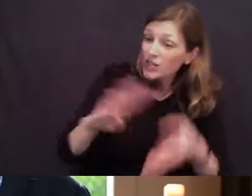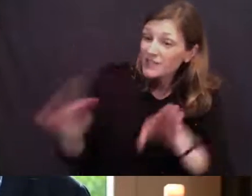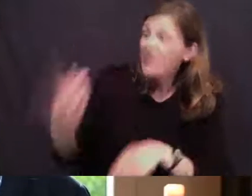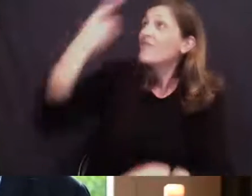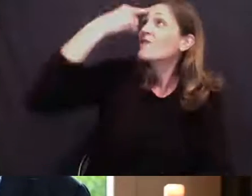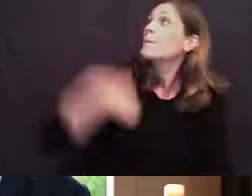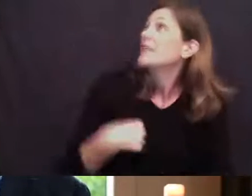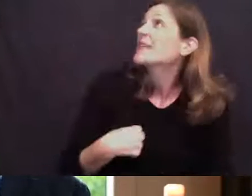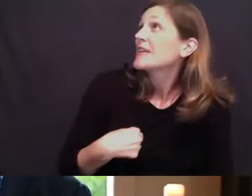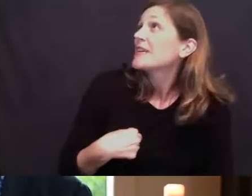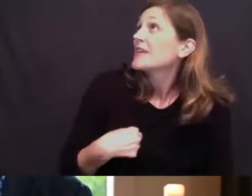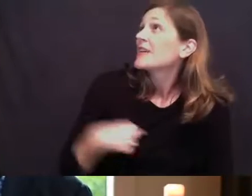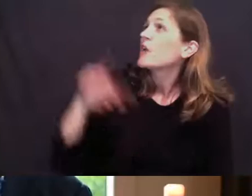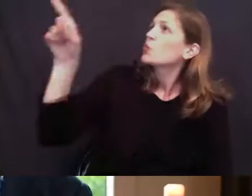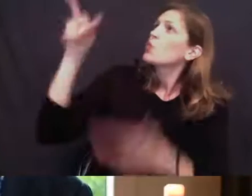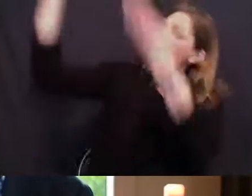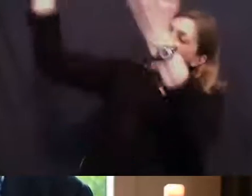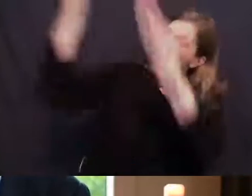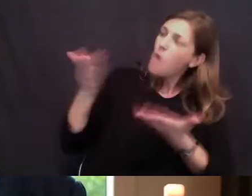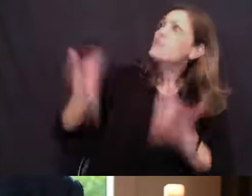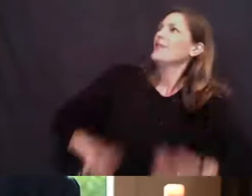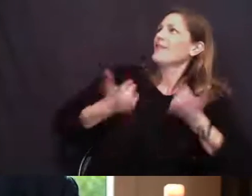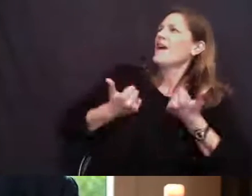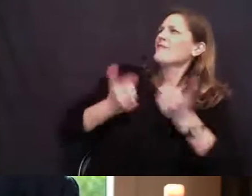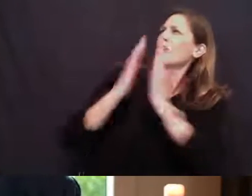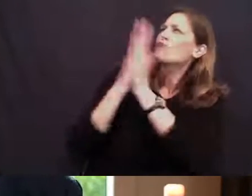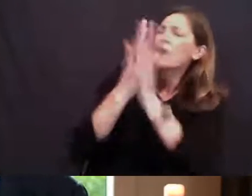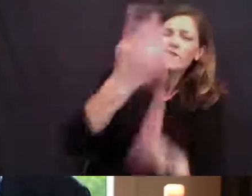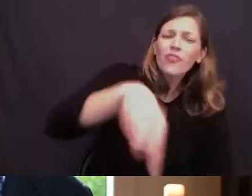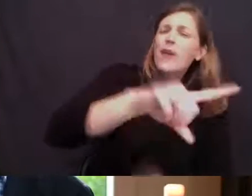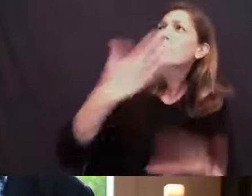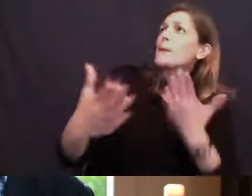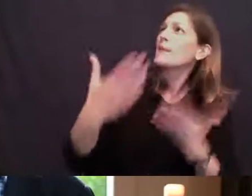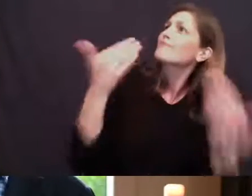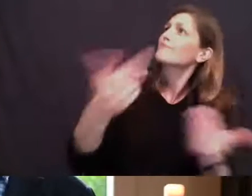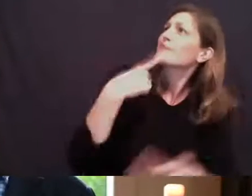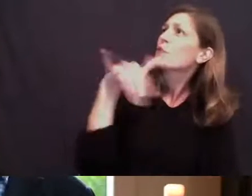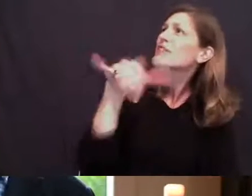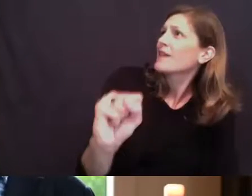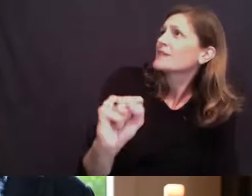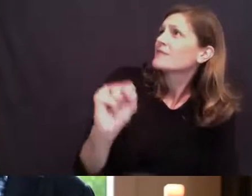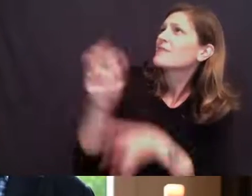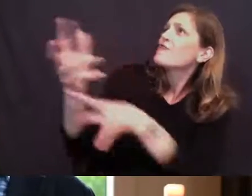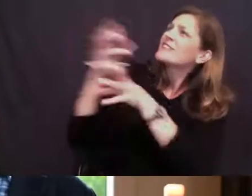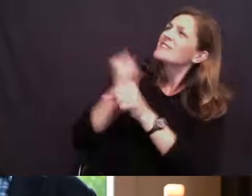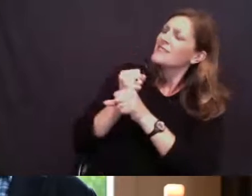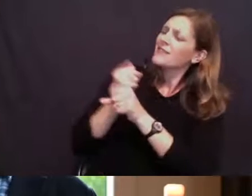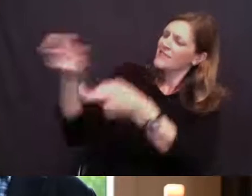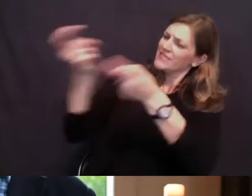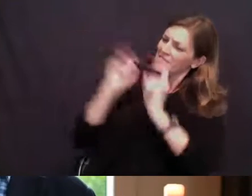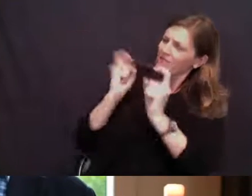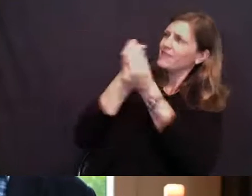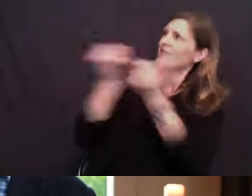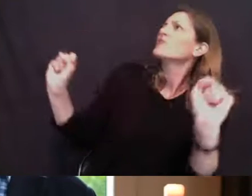and that you are offering life. Lord, I pray for them that maybe they would say yes and receive this gift of